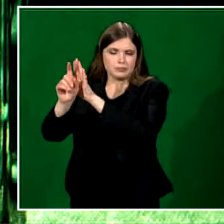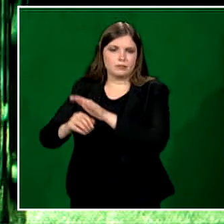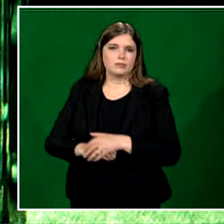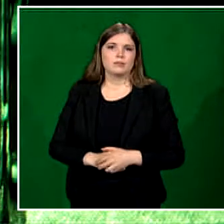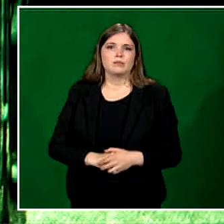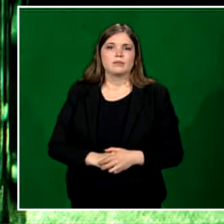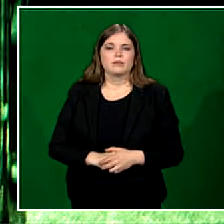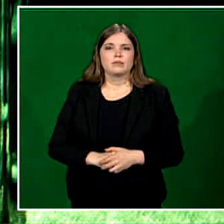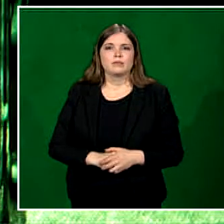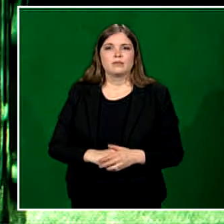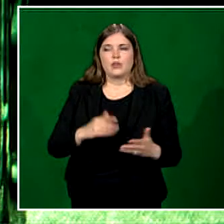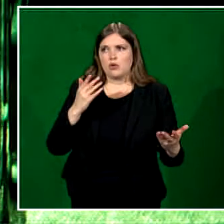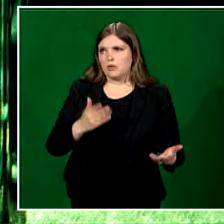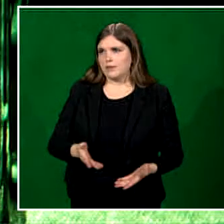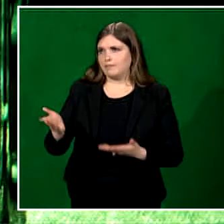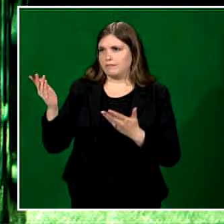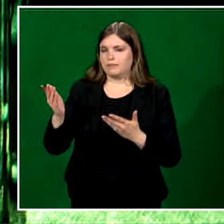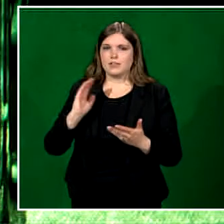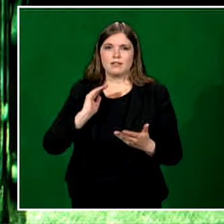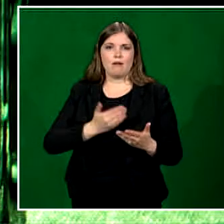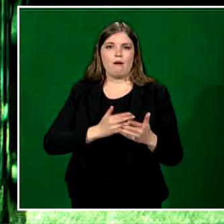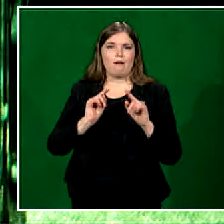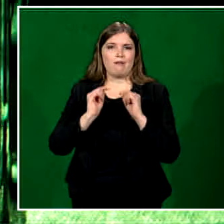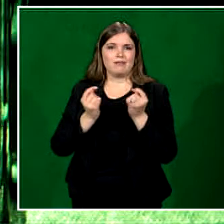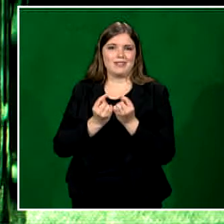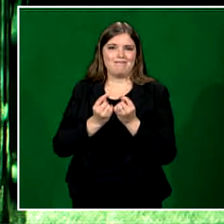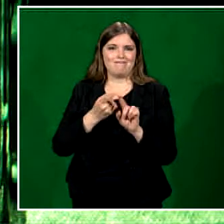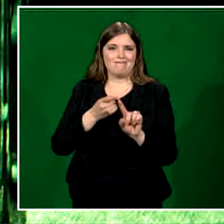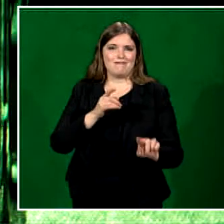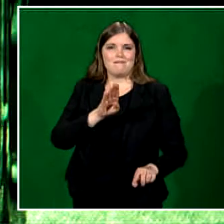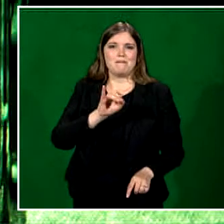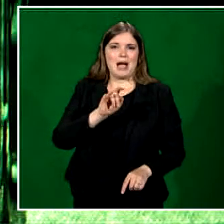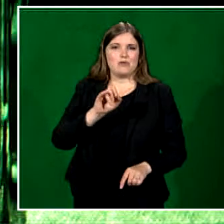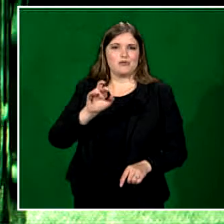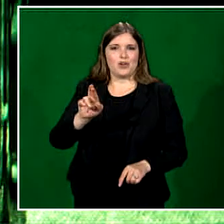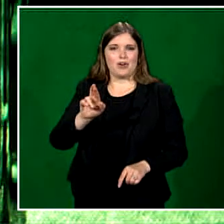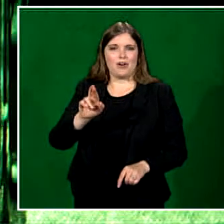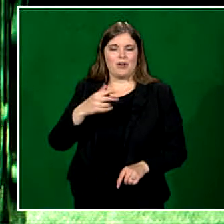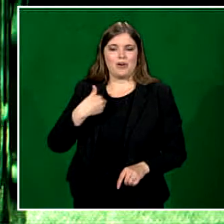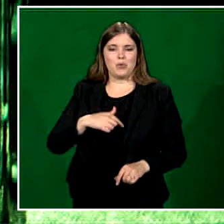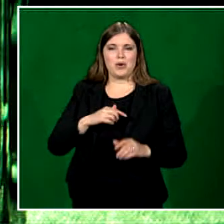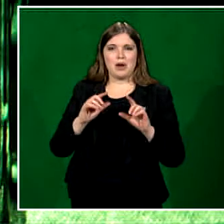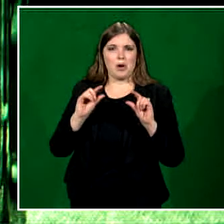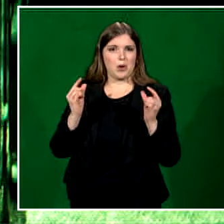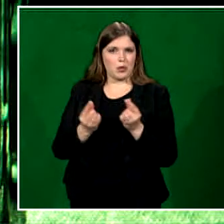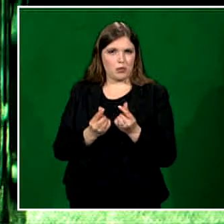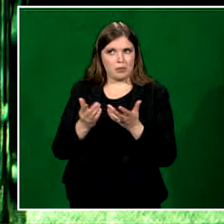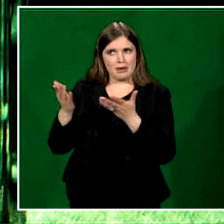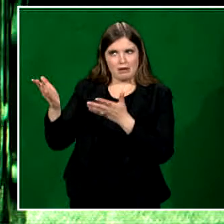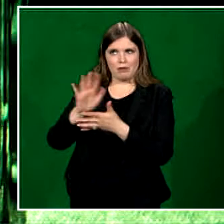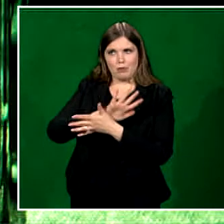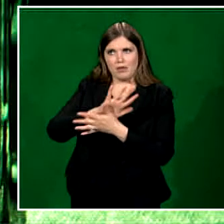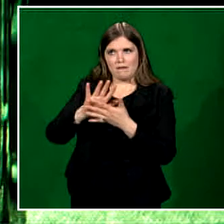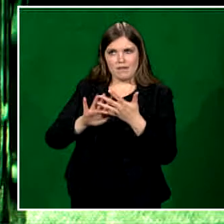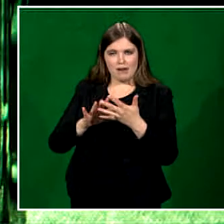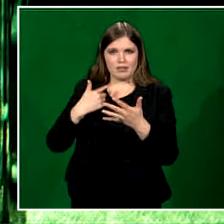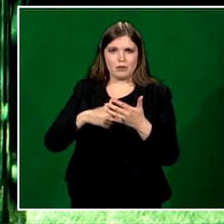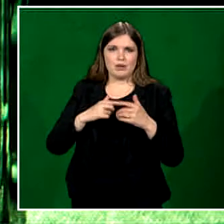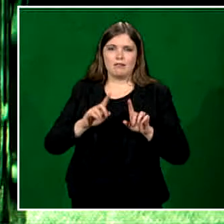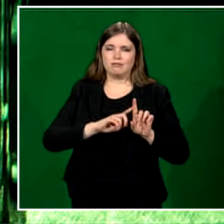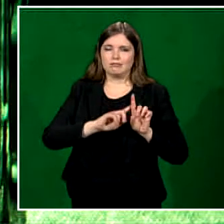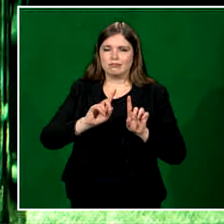I present to you Team Biochar. We are a motivated group with interdisciplinary